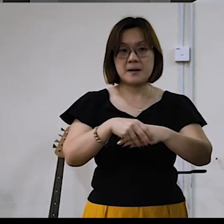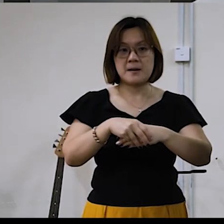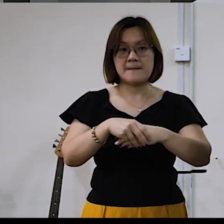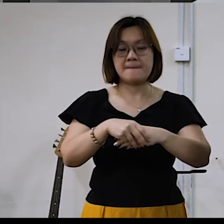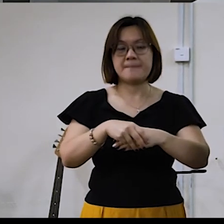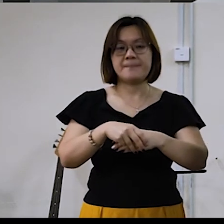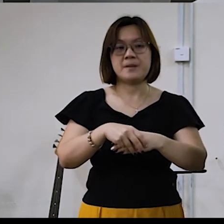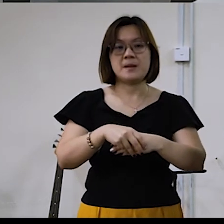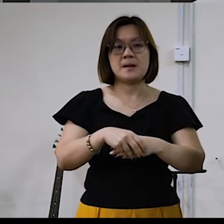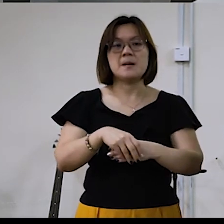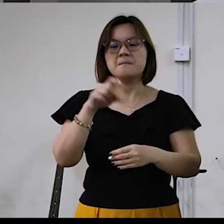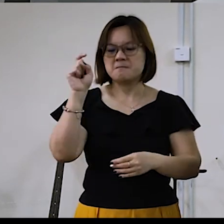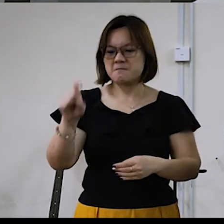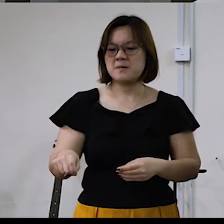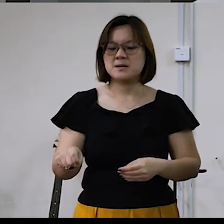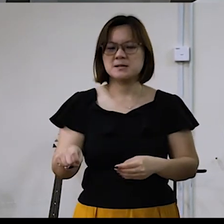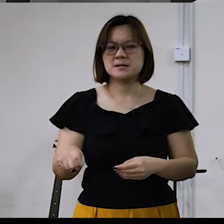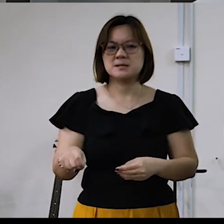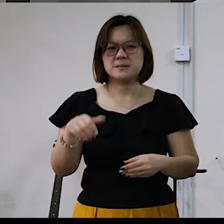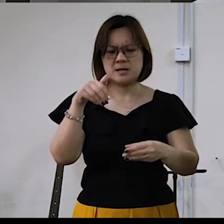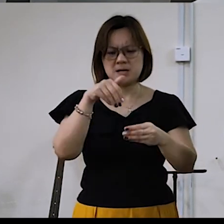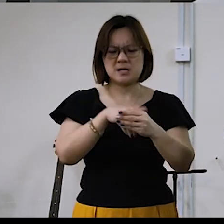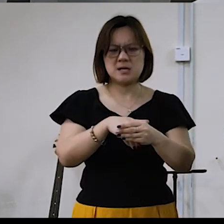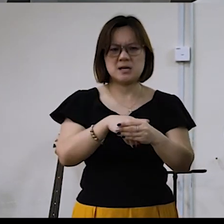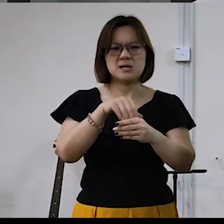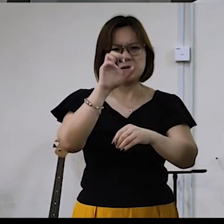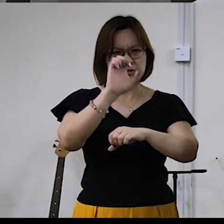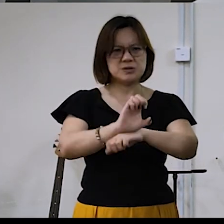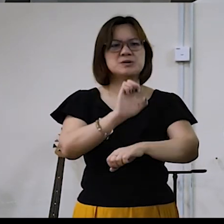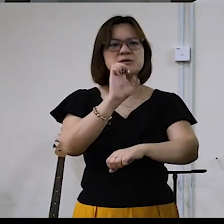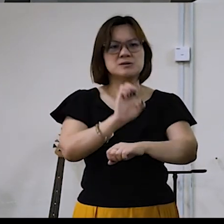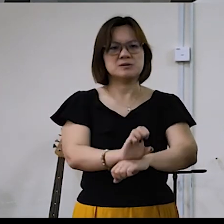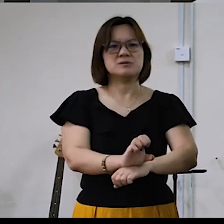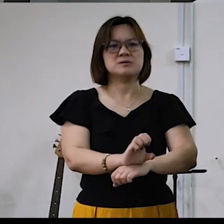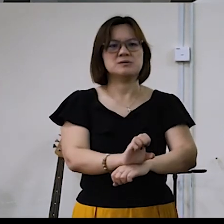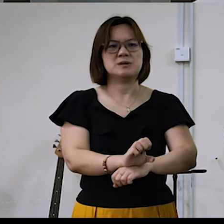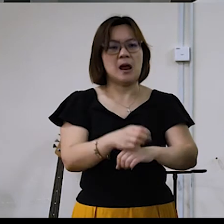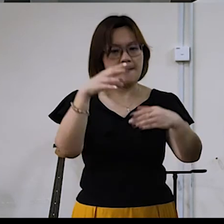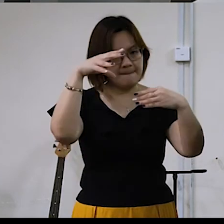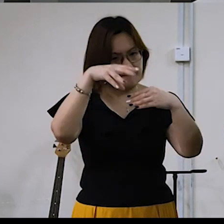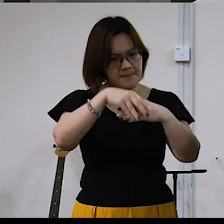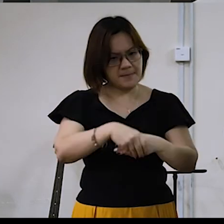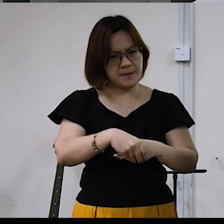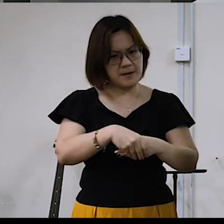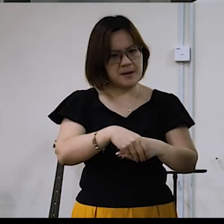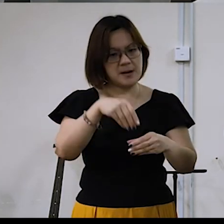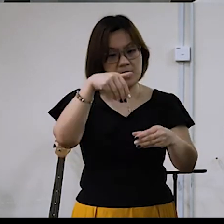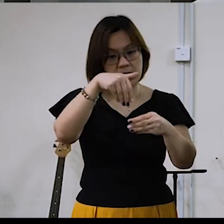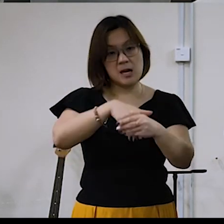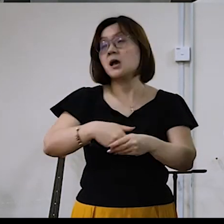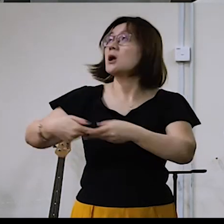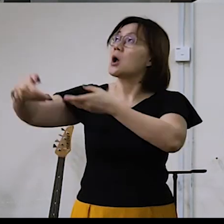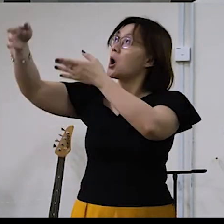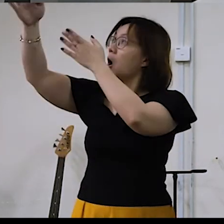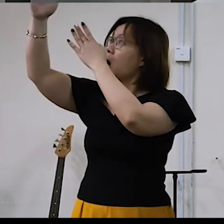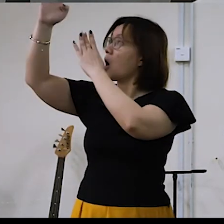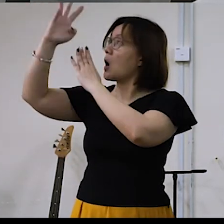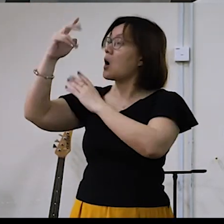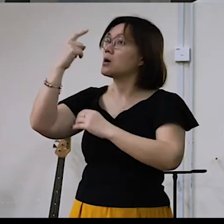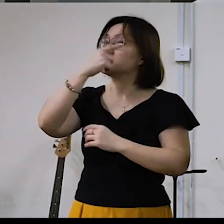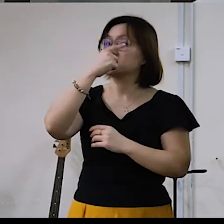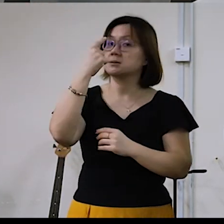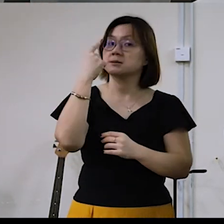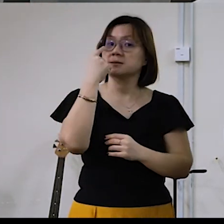presence of Jesus Christ. You go to the ROM there, you cannot, that's not covenant, that's a legal marriage.